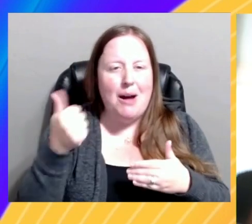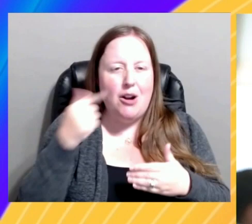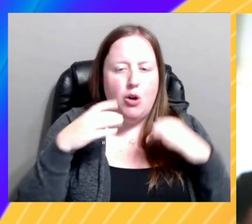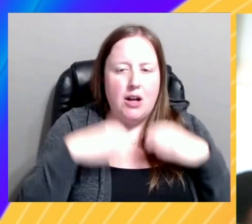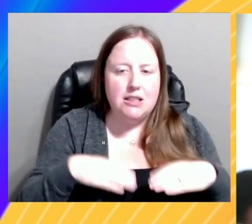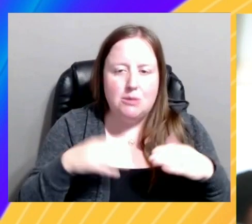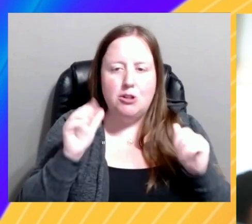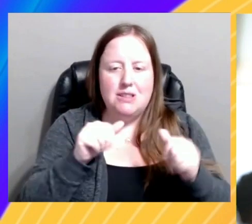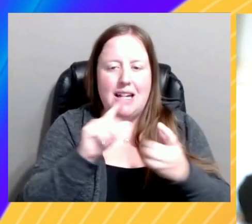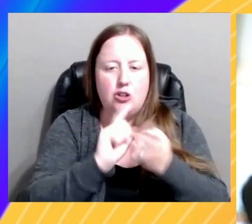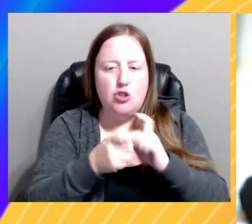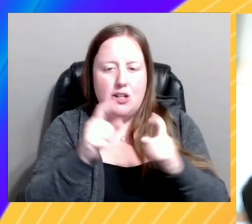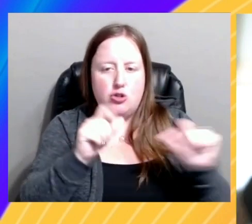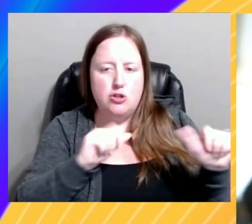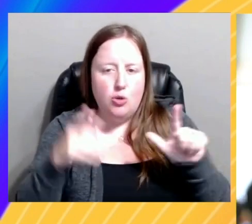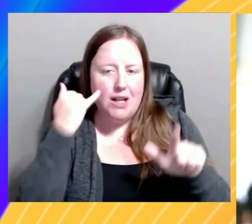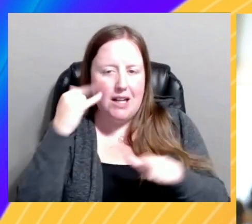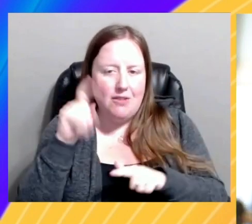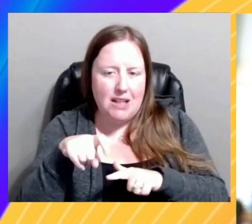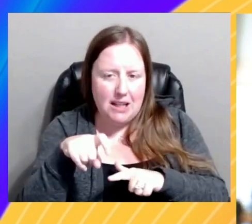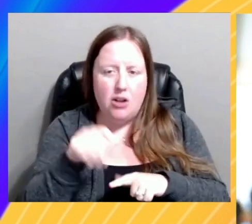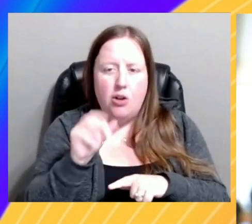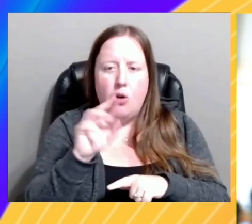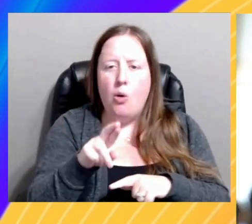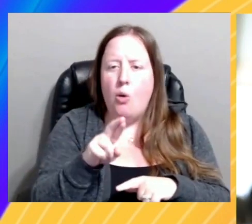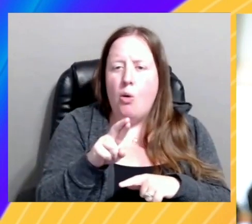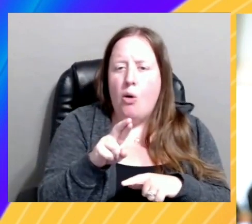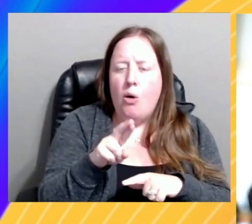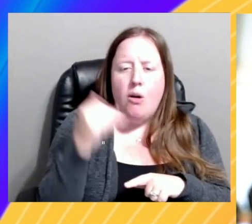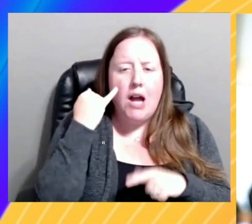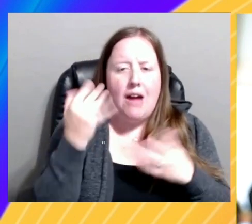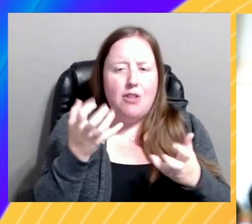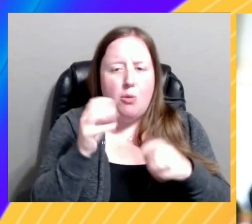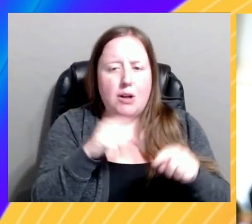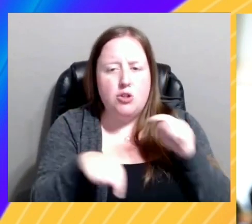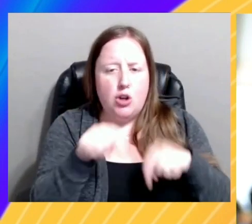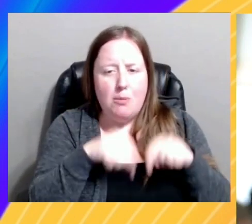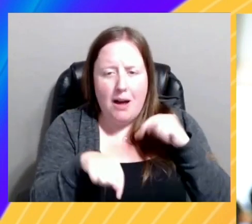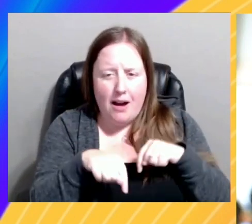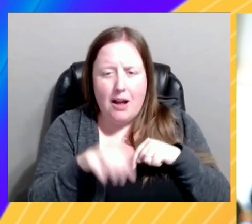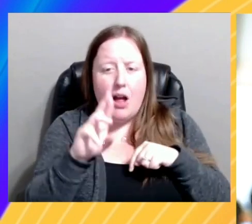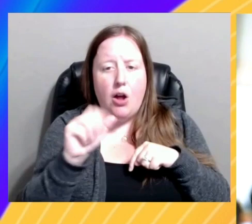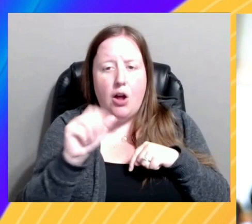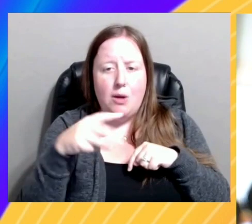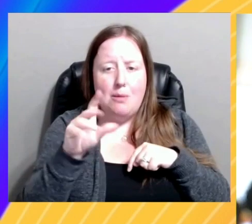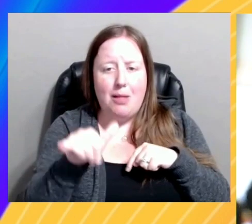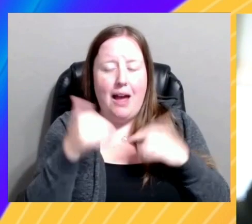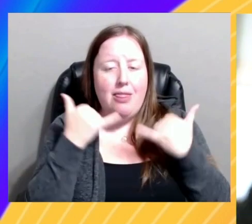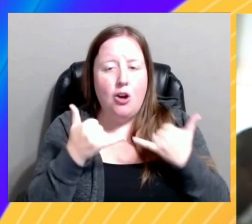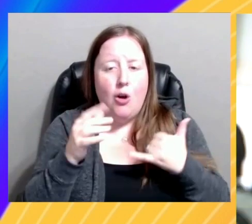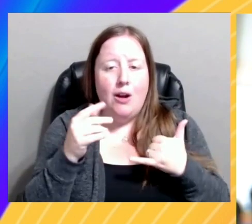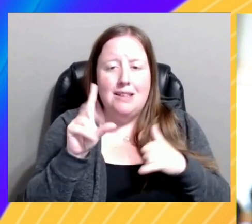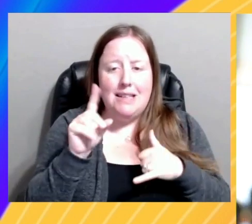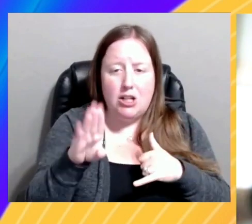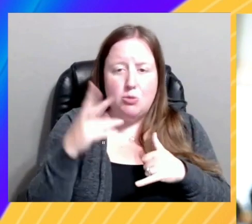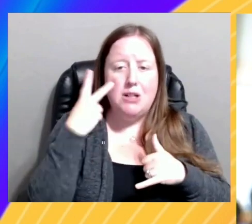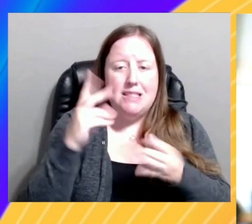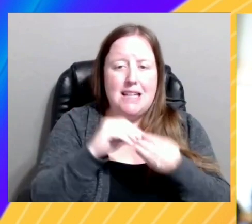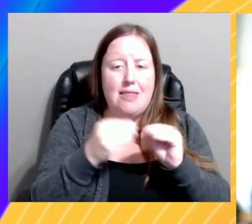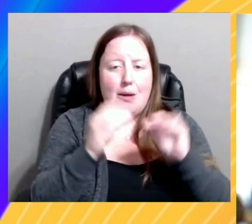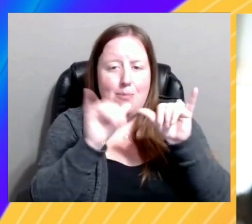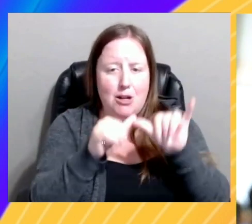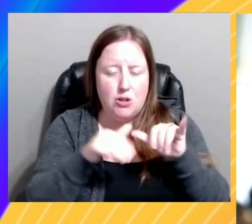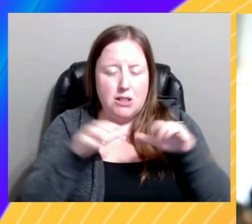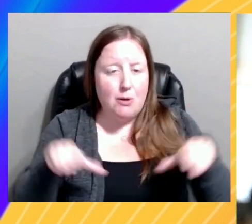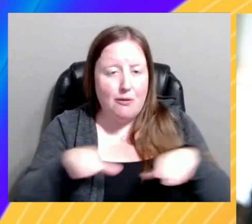Or if they want to replay it, they can even, if they want to go back a day and replay the entire dashboard to see how the metrics are performing, they can do it,